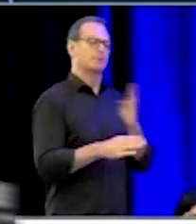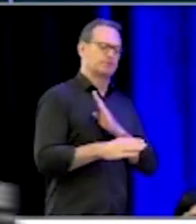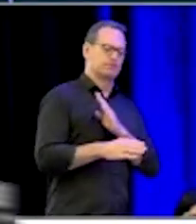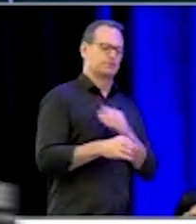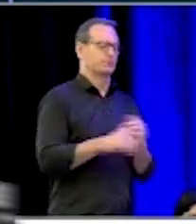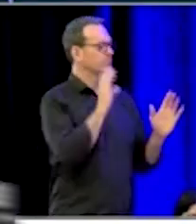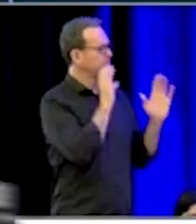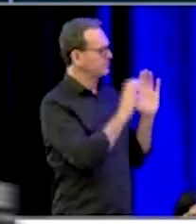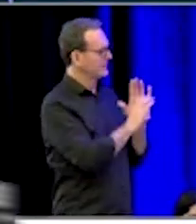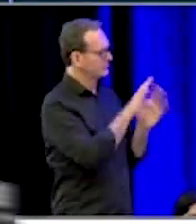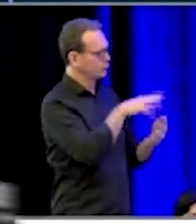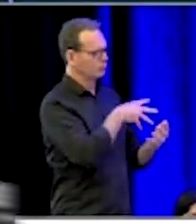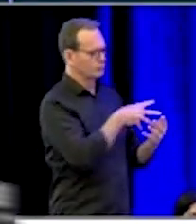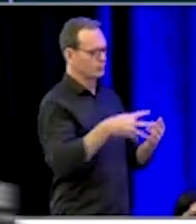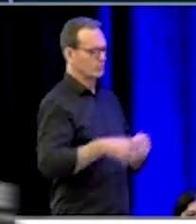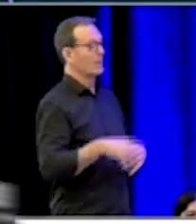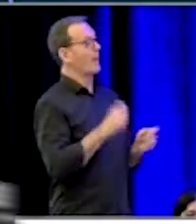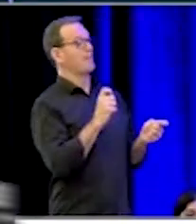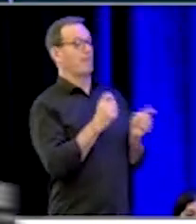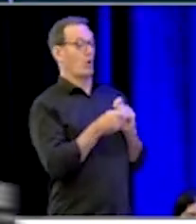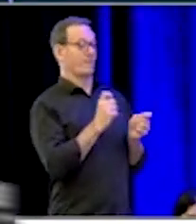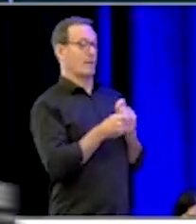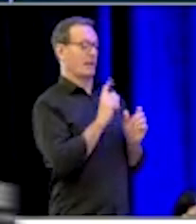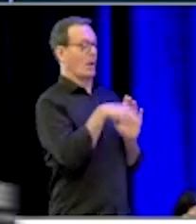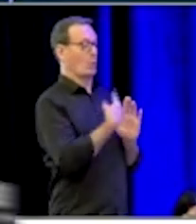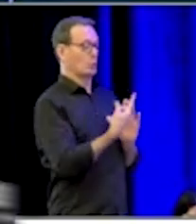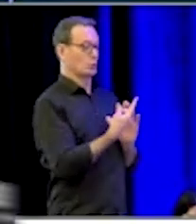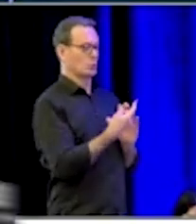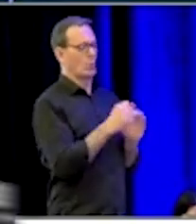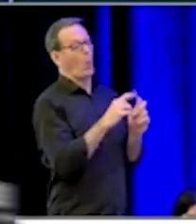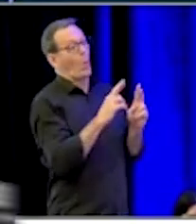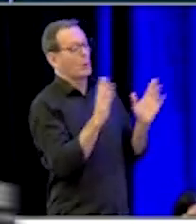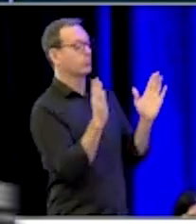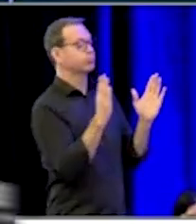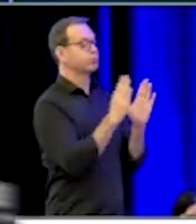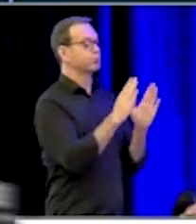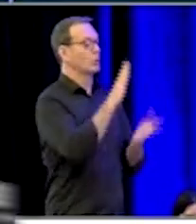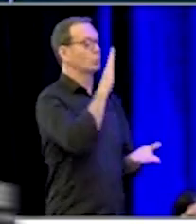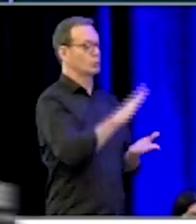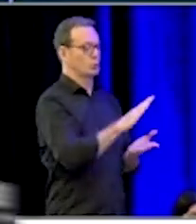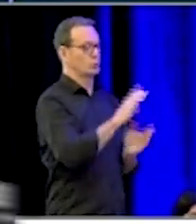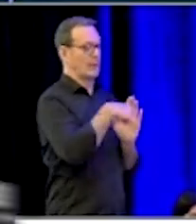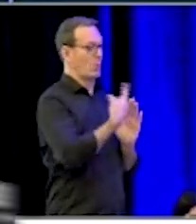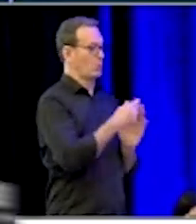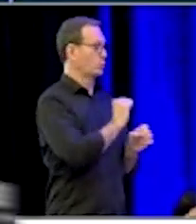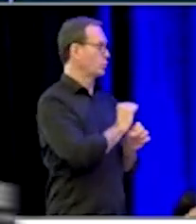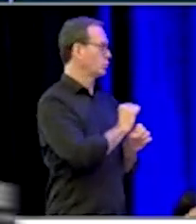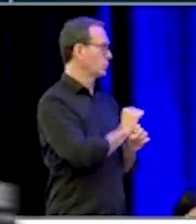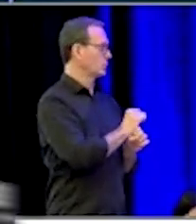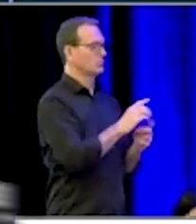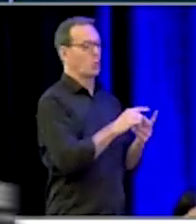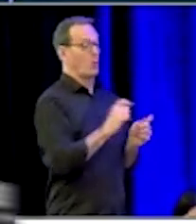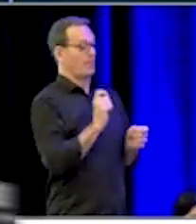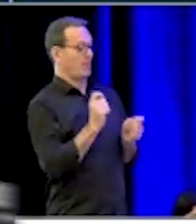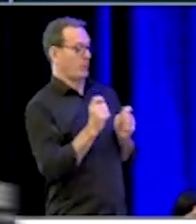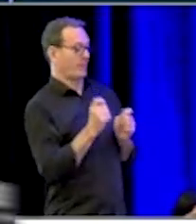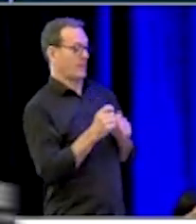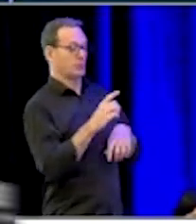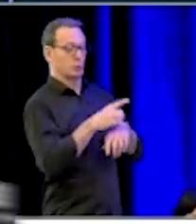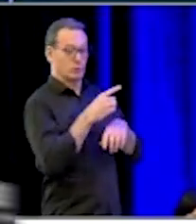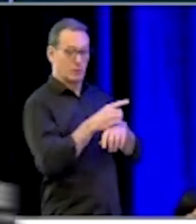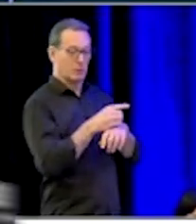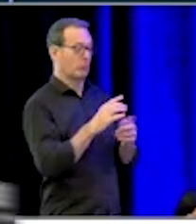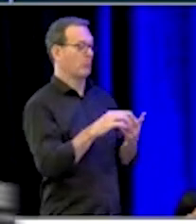does include modified hours or reduced work hours, modified or different duties, a modified